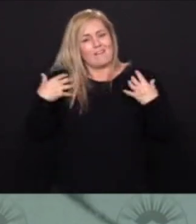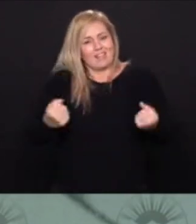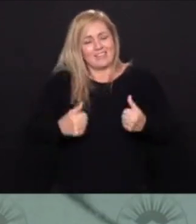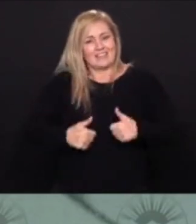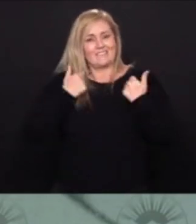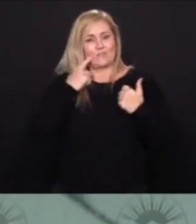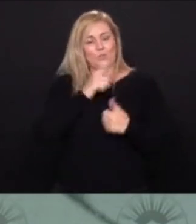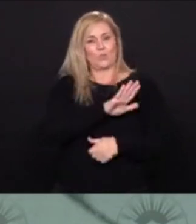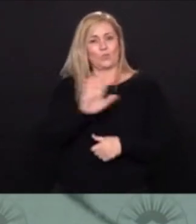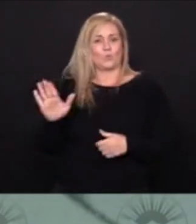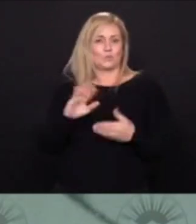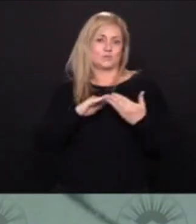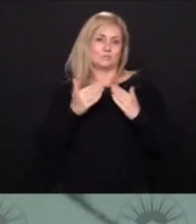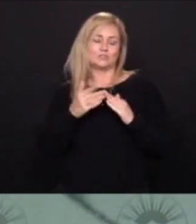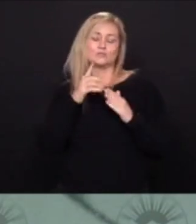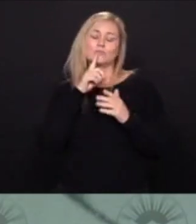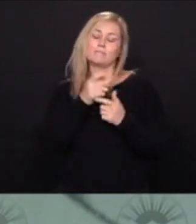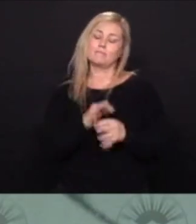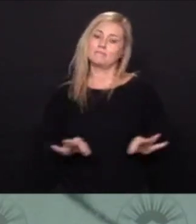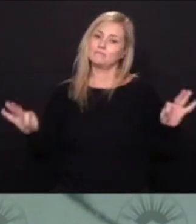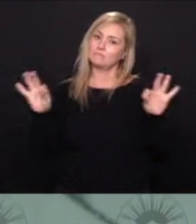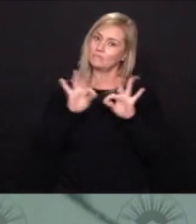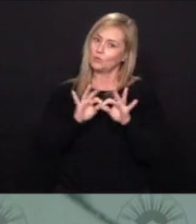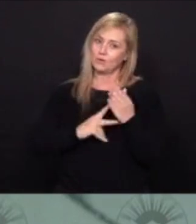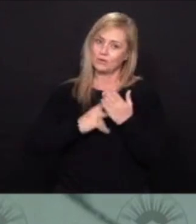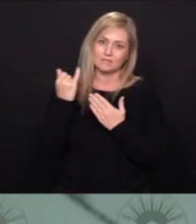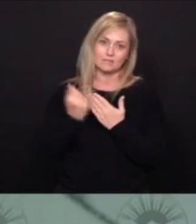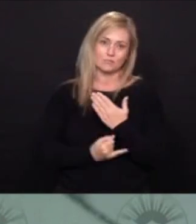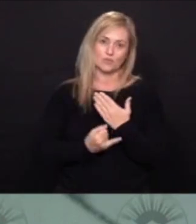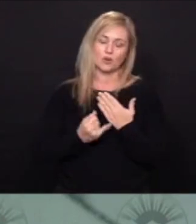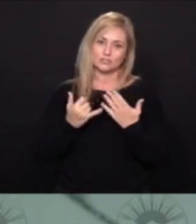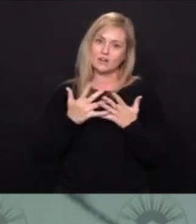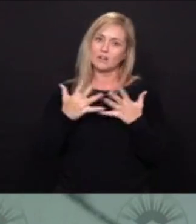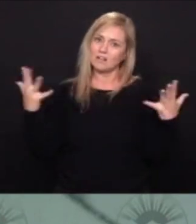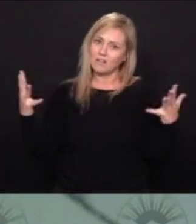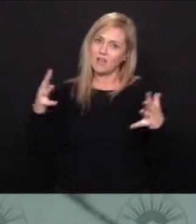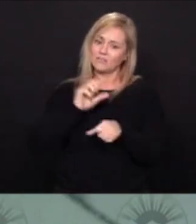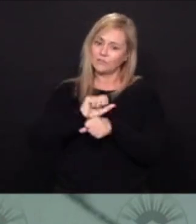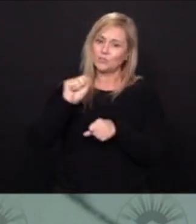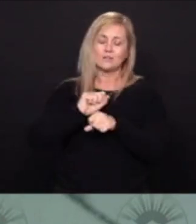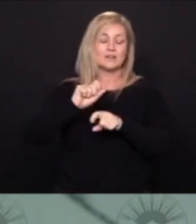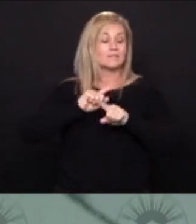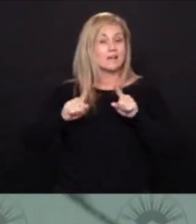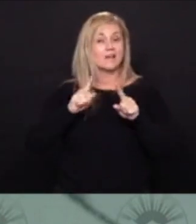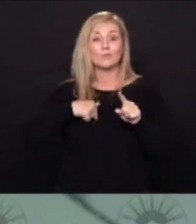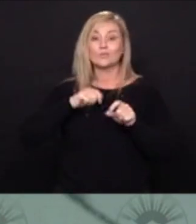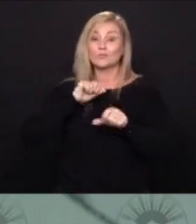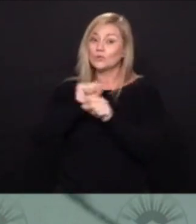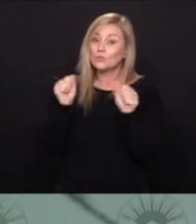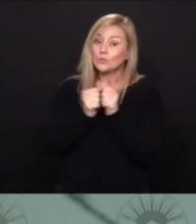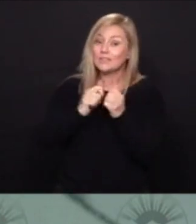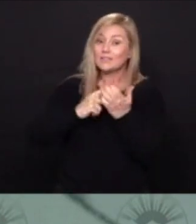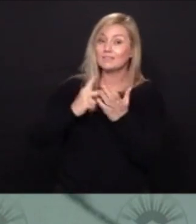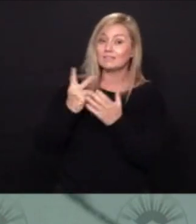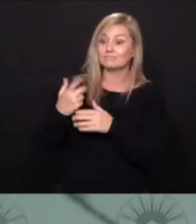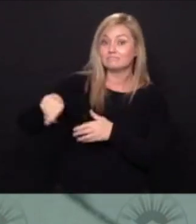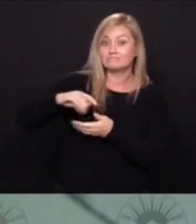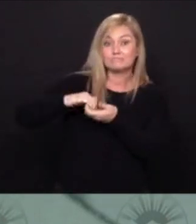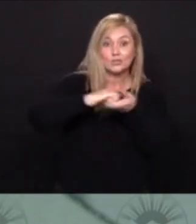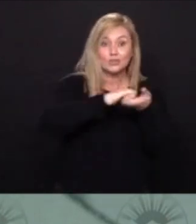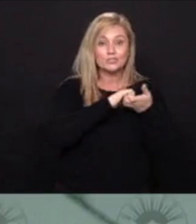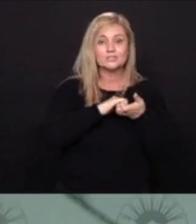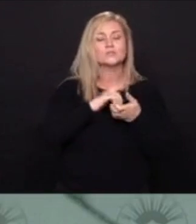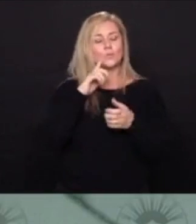a very large undertaking, but together with the support of our partners, we can keep our most vulnerable people safe